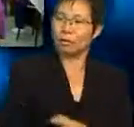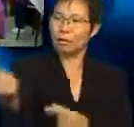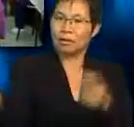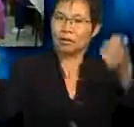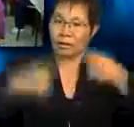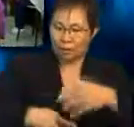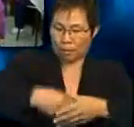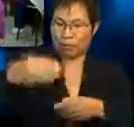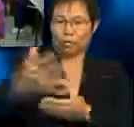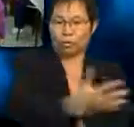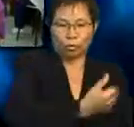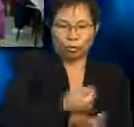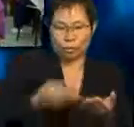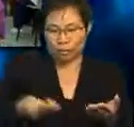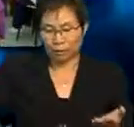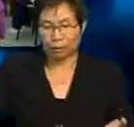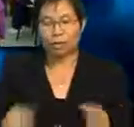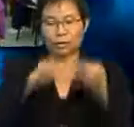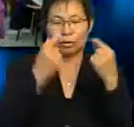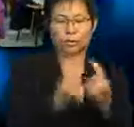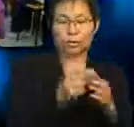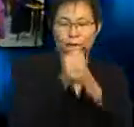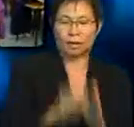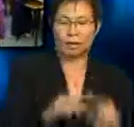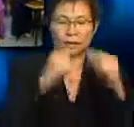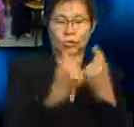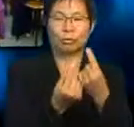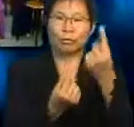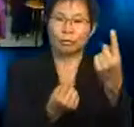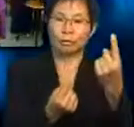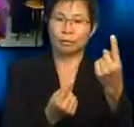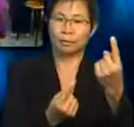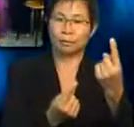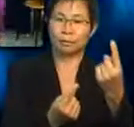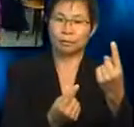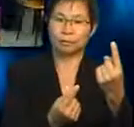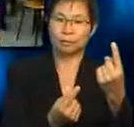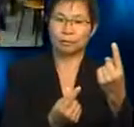come out and collect the materials. Okay, the group leader of group 1.